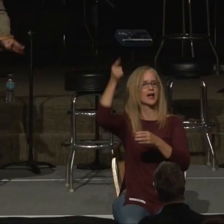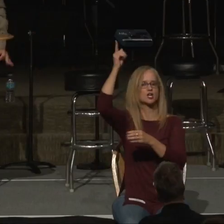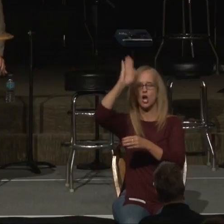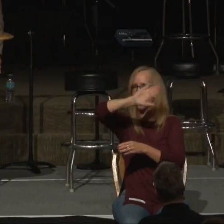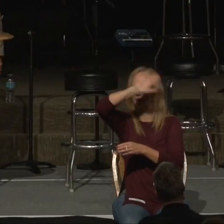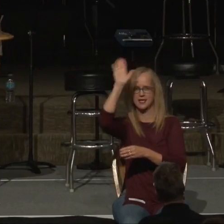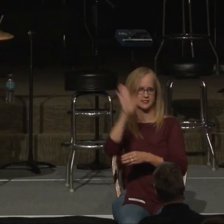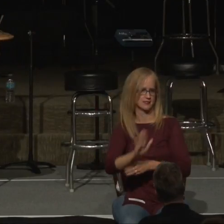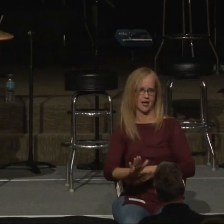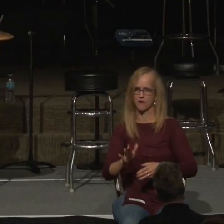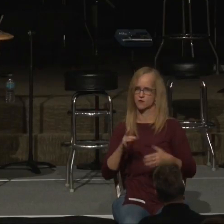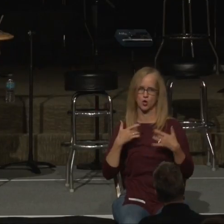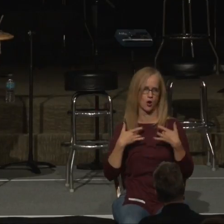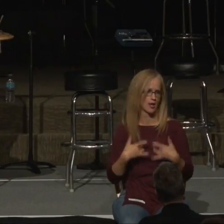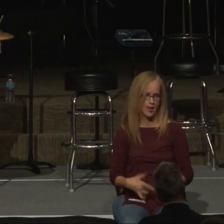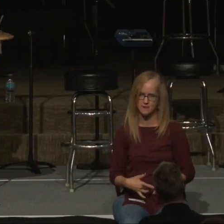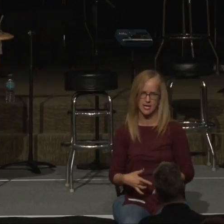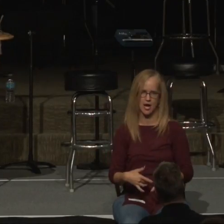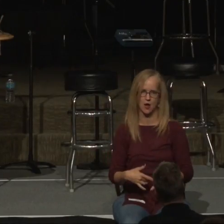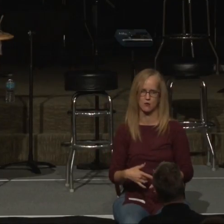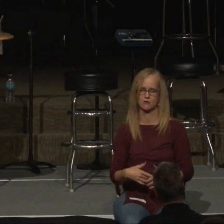has never let me down.